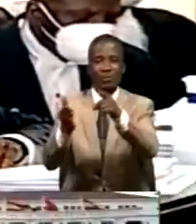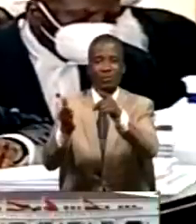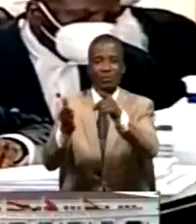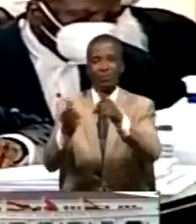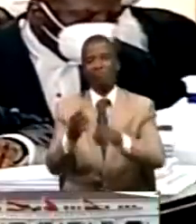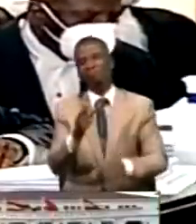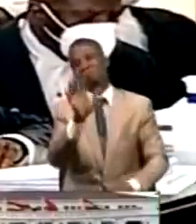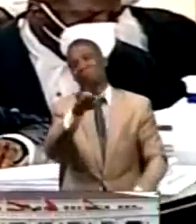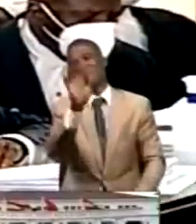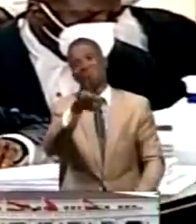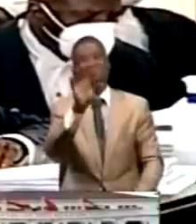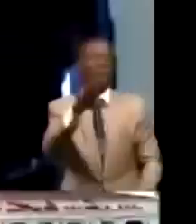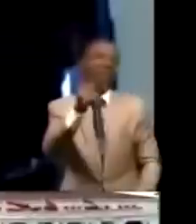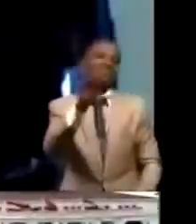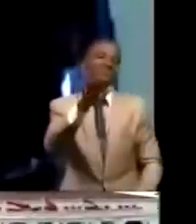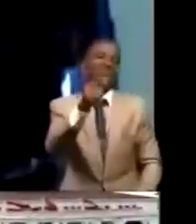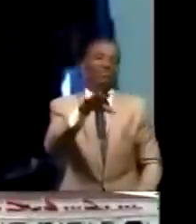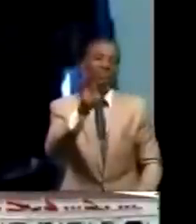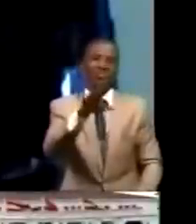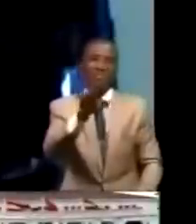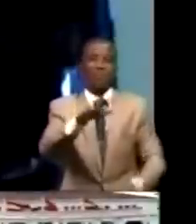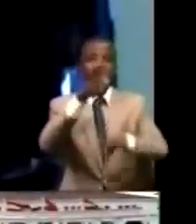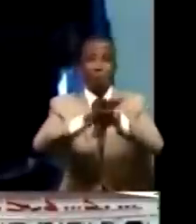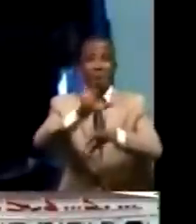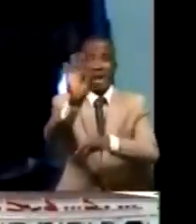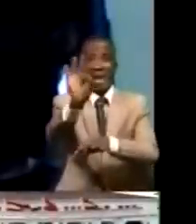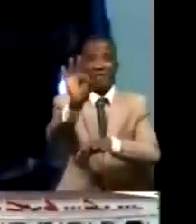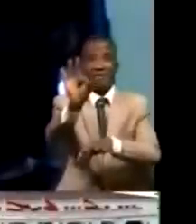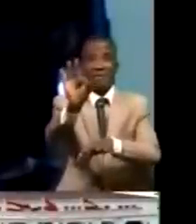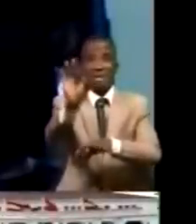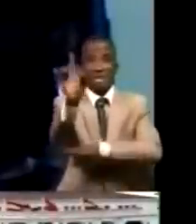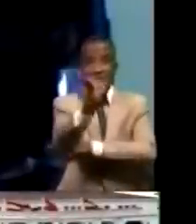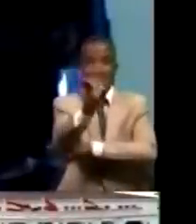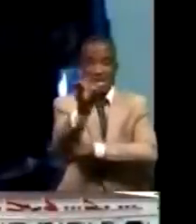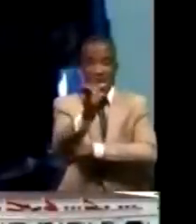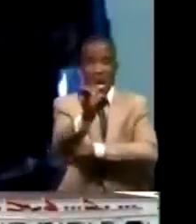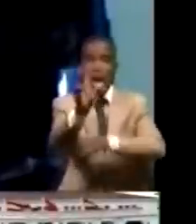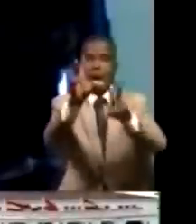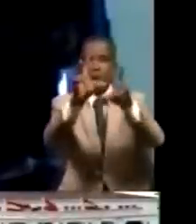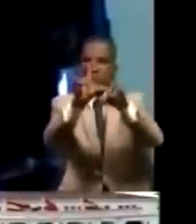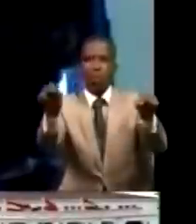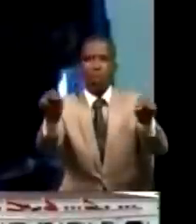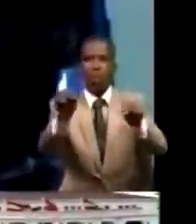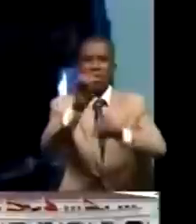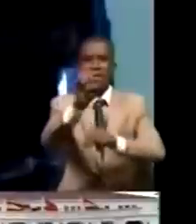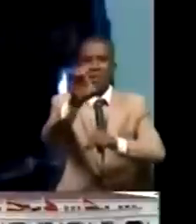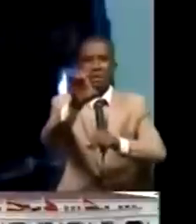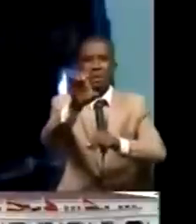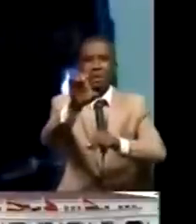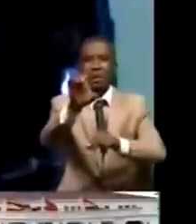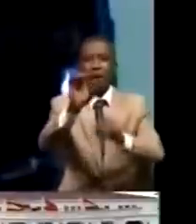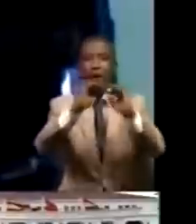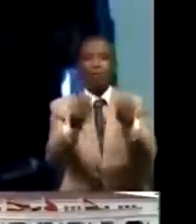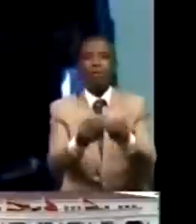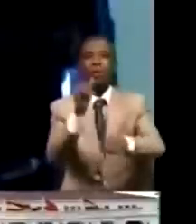My lords, let me put it on record that on the 9th, no strong room activity